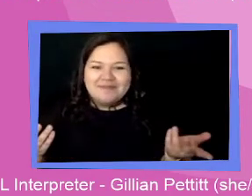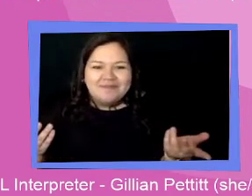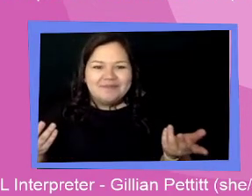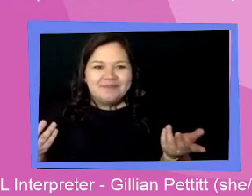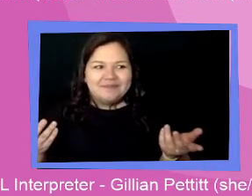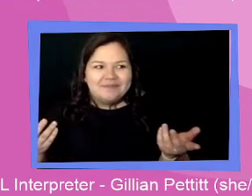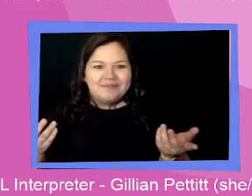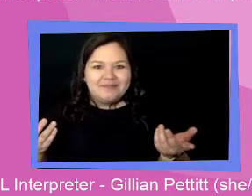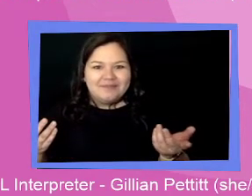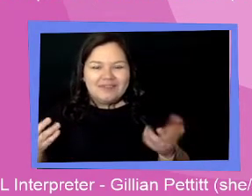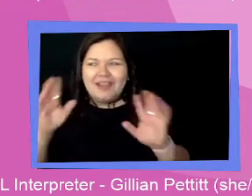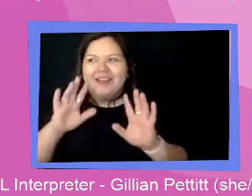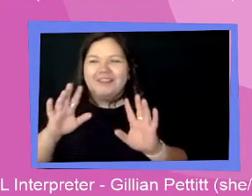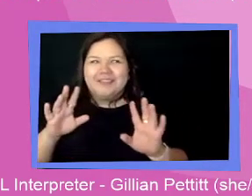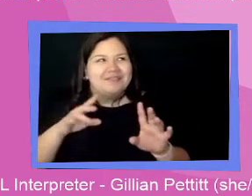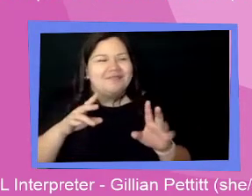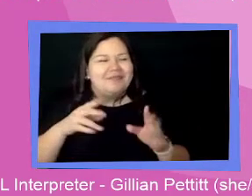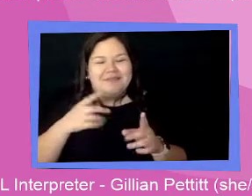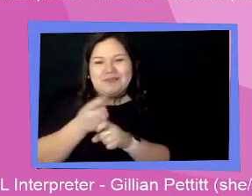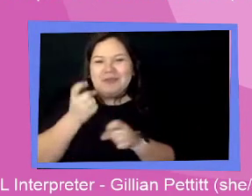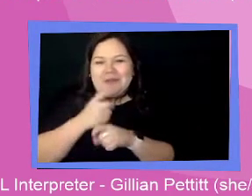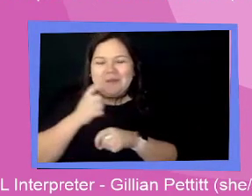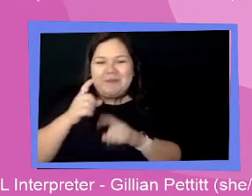money in my locker. Anyway,